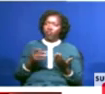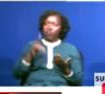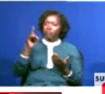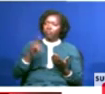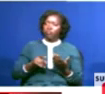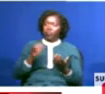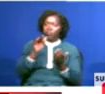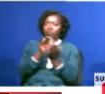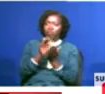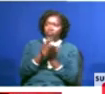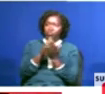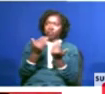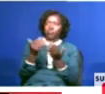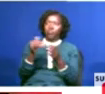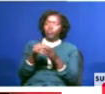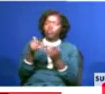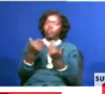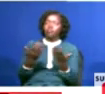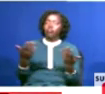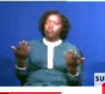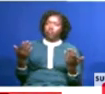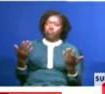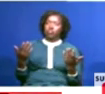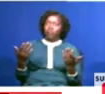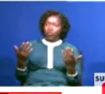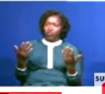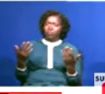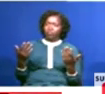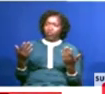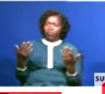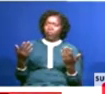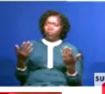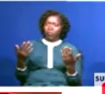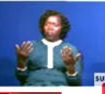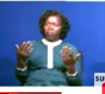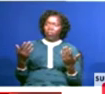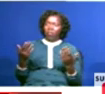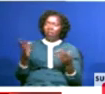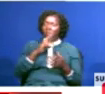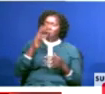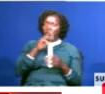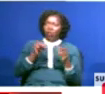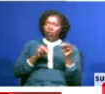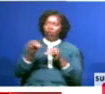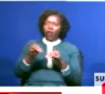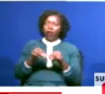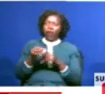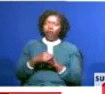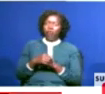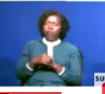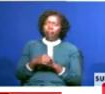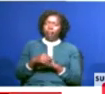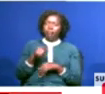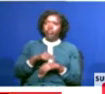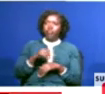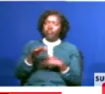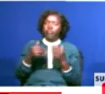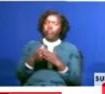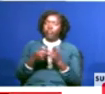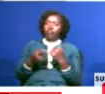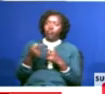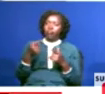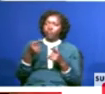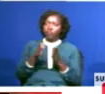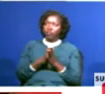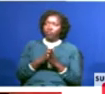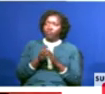saving element in our products? Risk management. You know, when we are all coming up with these